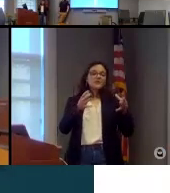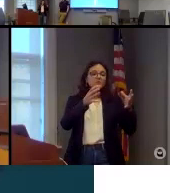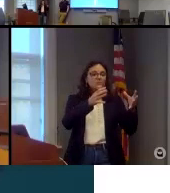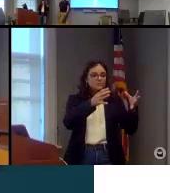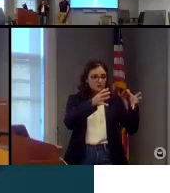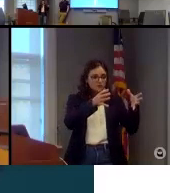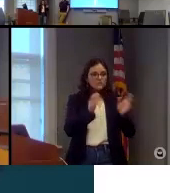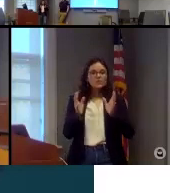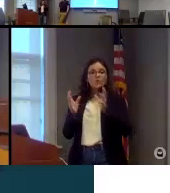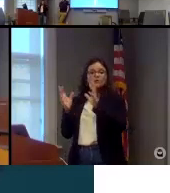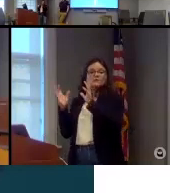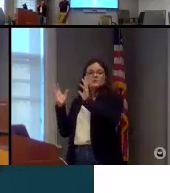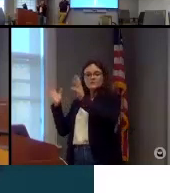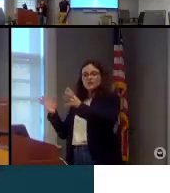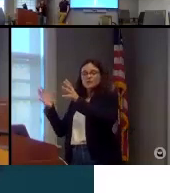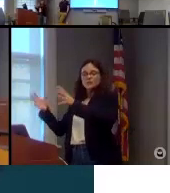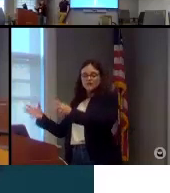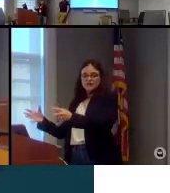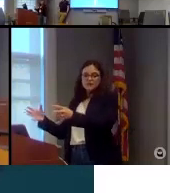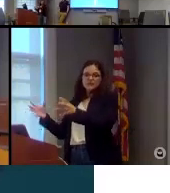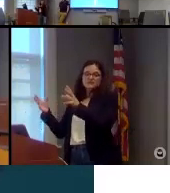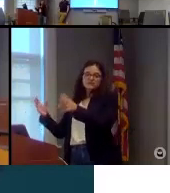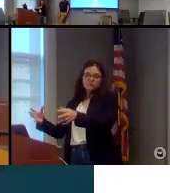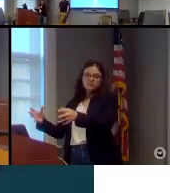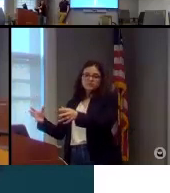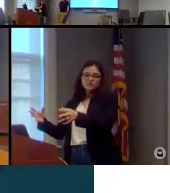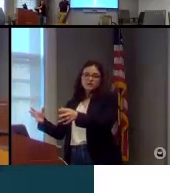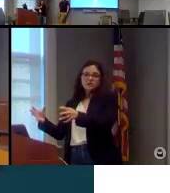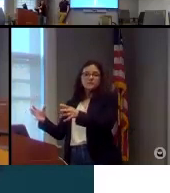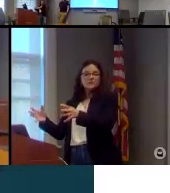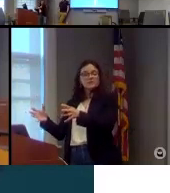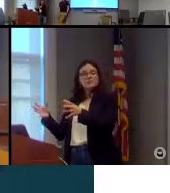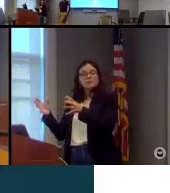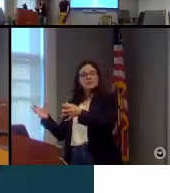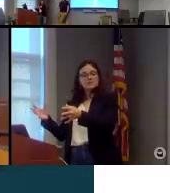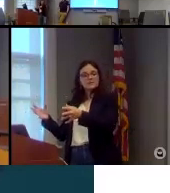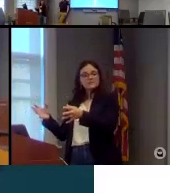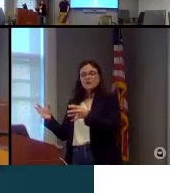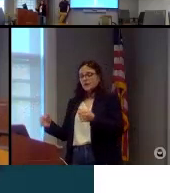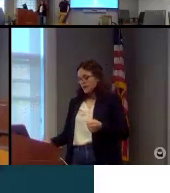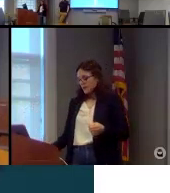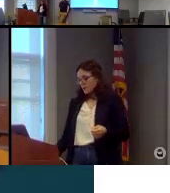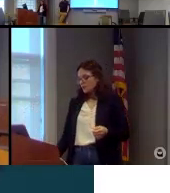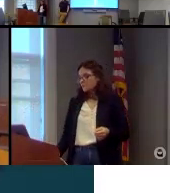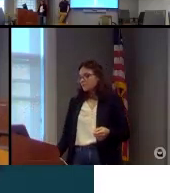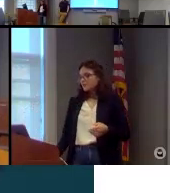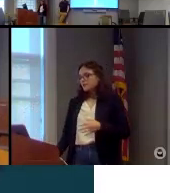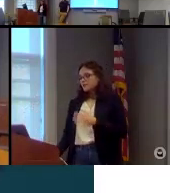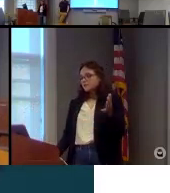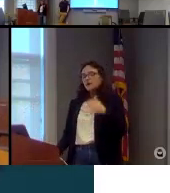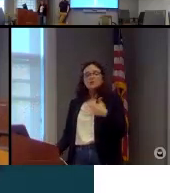the either legitimate or fake and propagandized destruction of objects from museums,